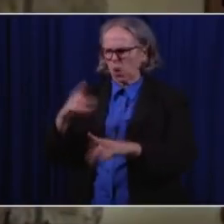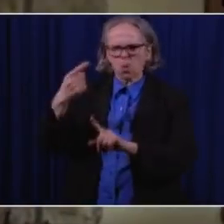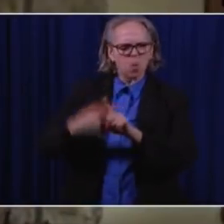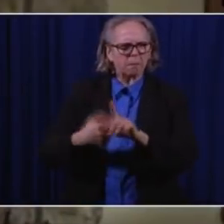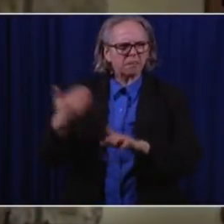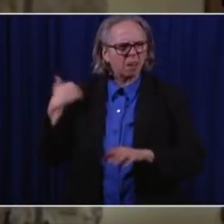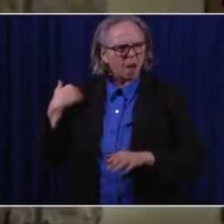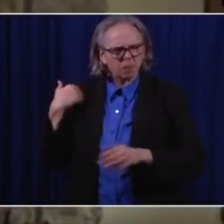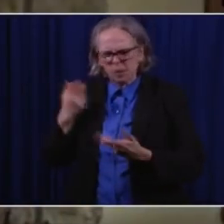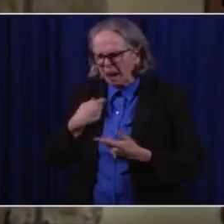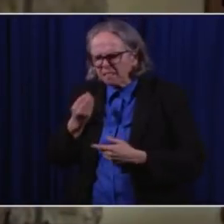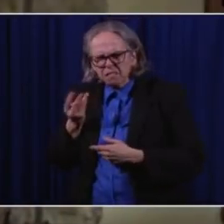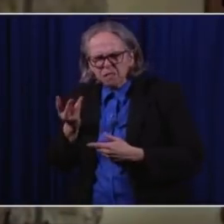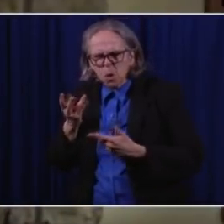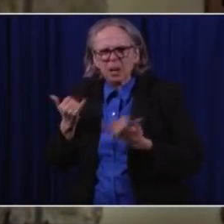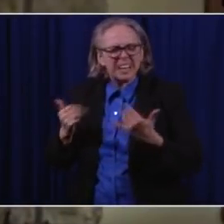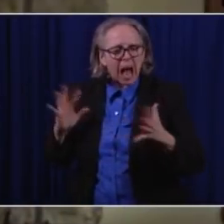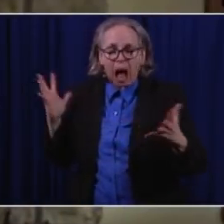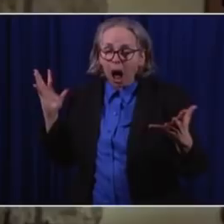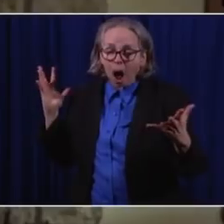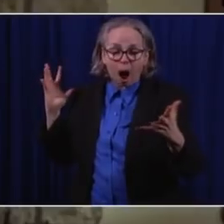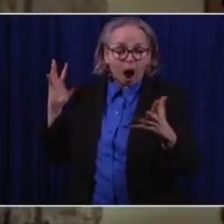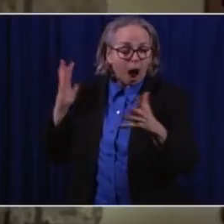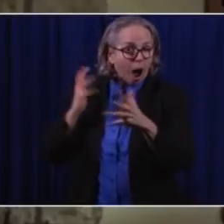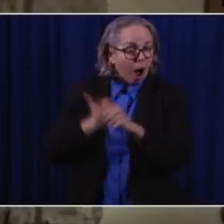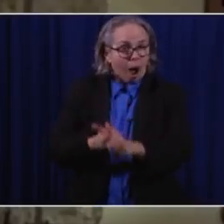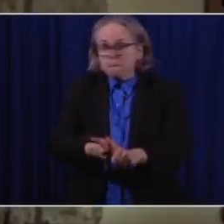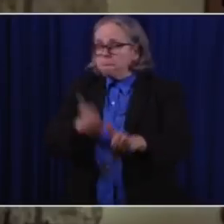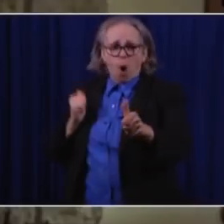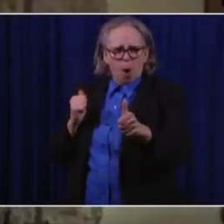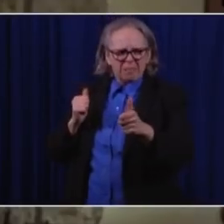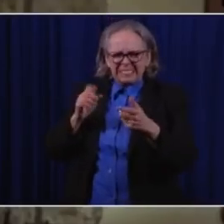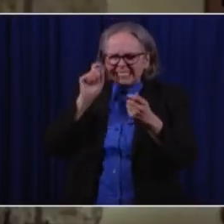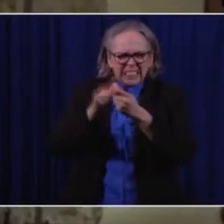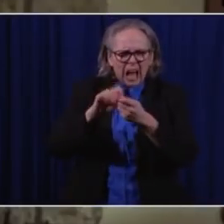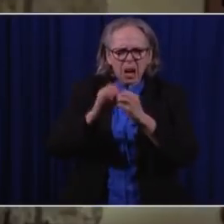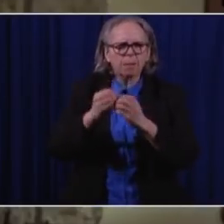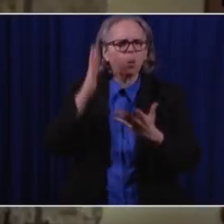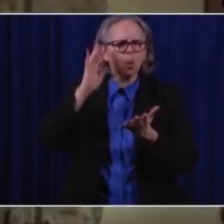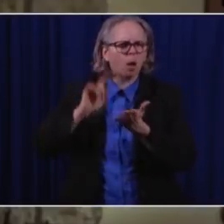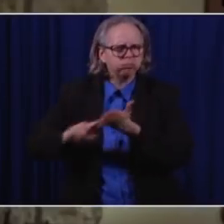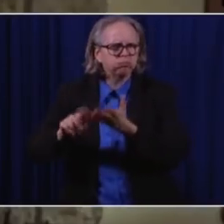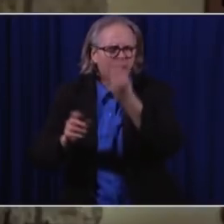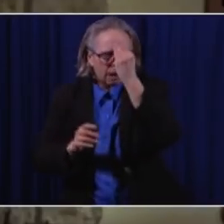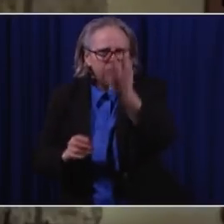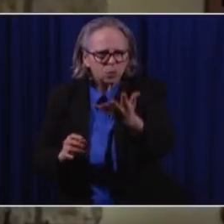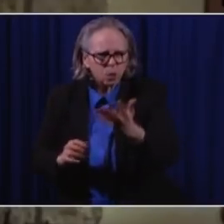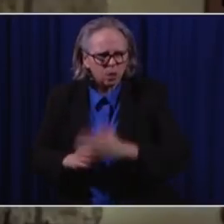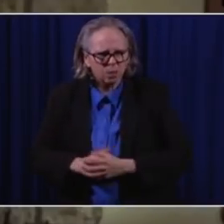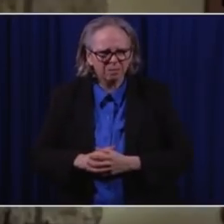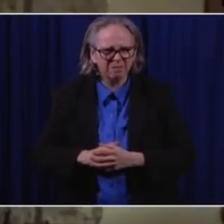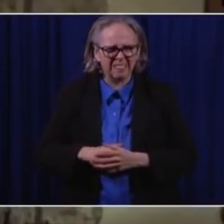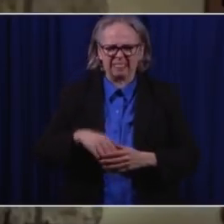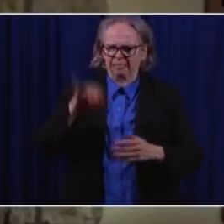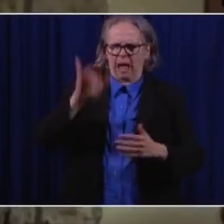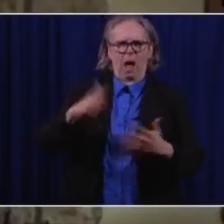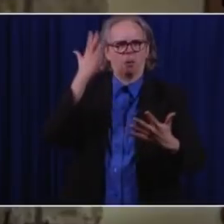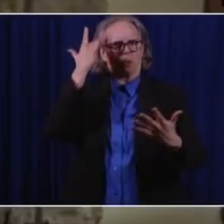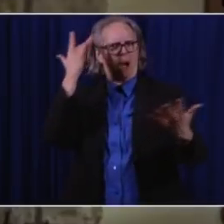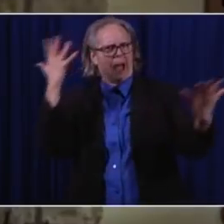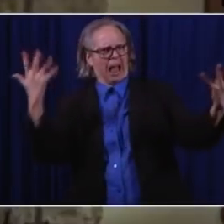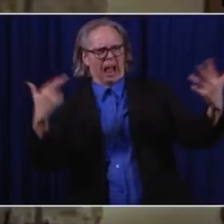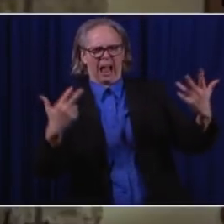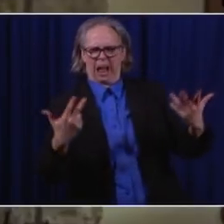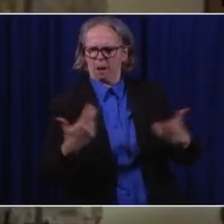but today it's a lot, and we'll get you some of those numbers. But that's why we're just not clearing those cases fast enough.